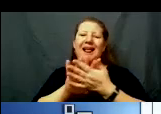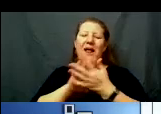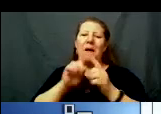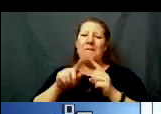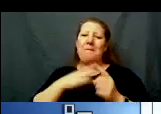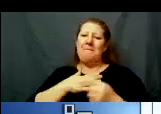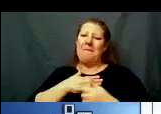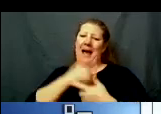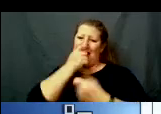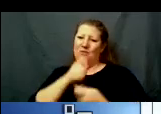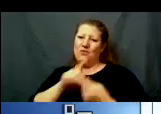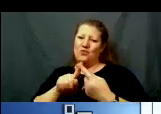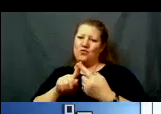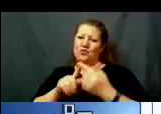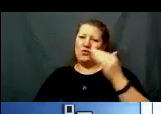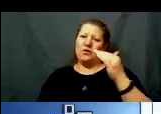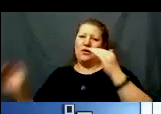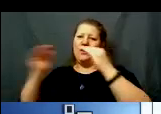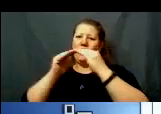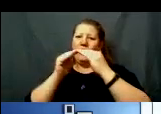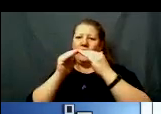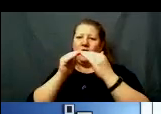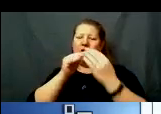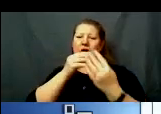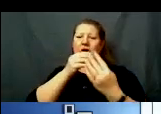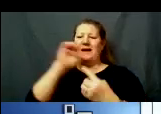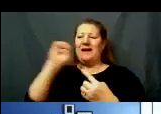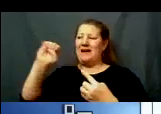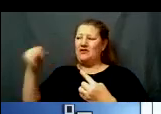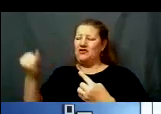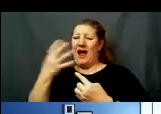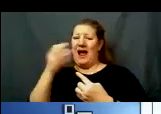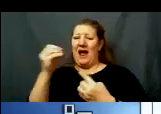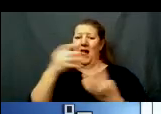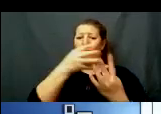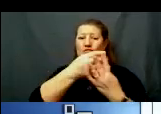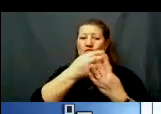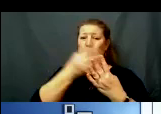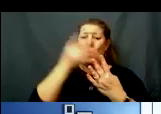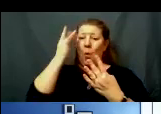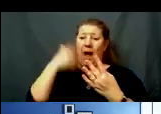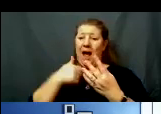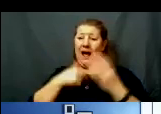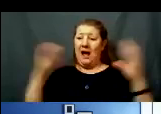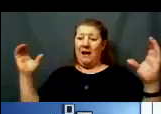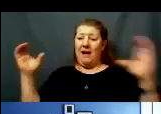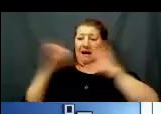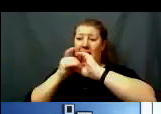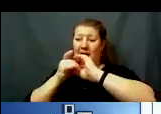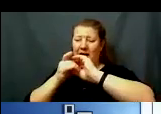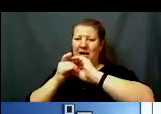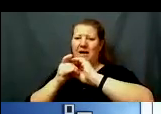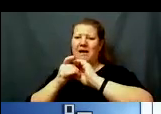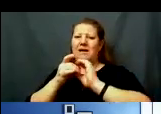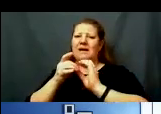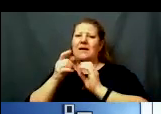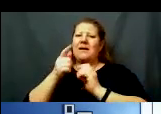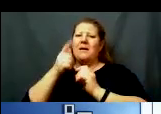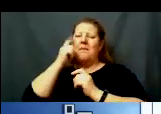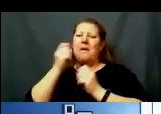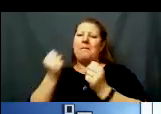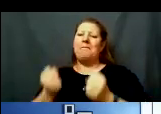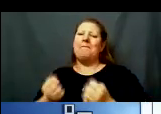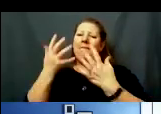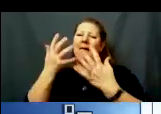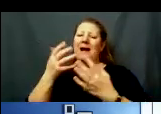of environmental justice and prisons for a whole host of reasons, several of which include the fact that many